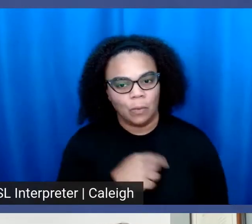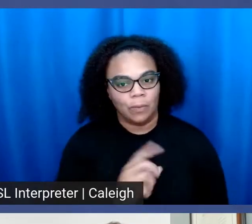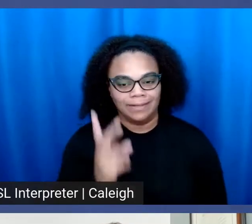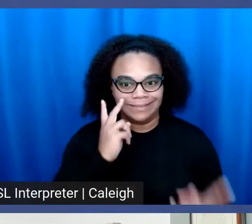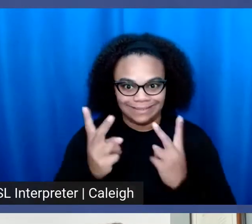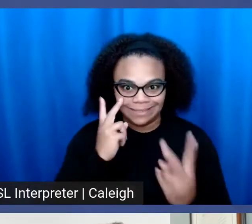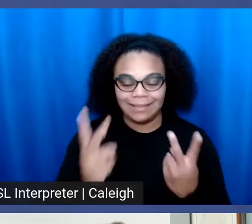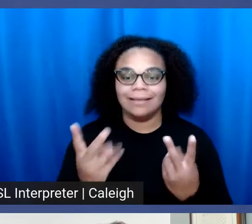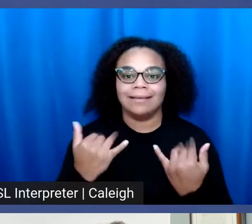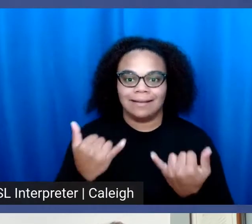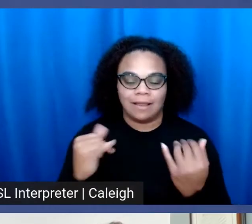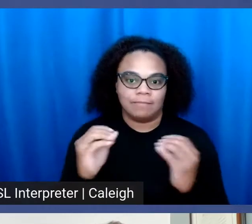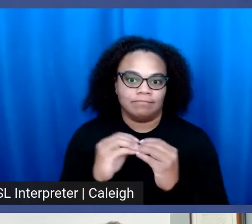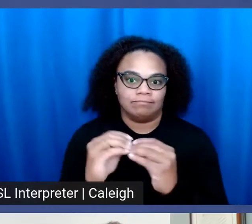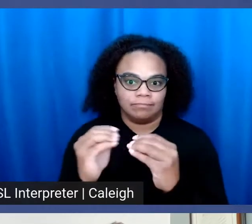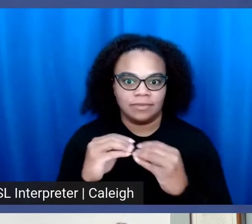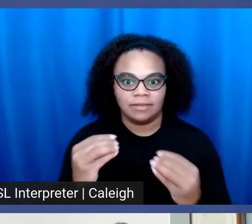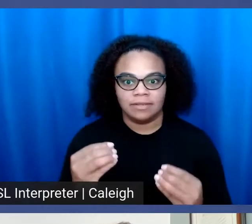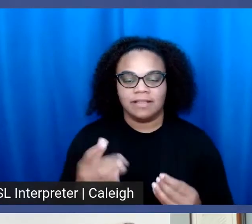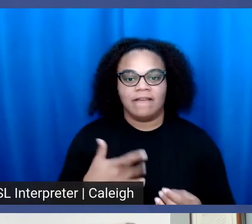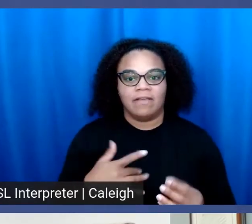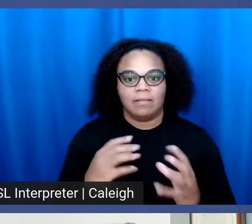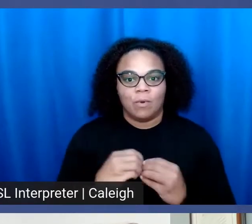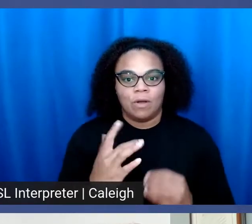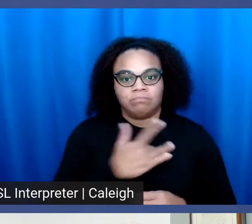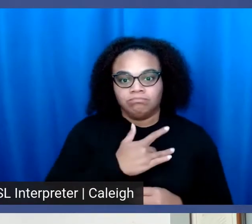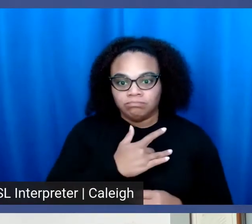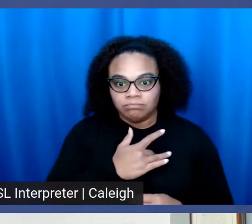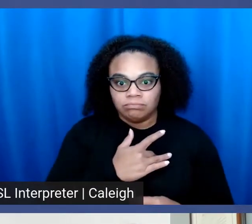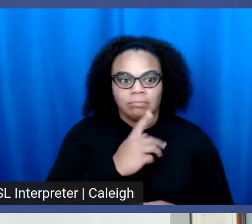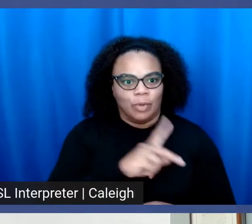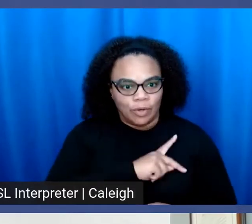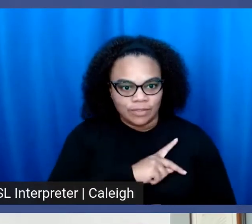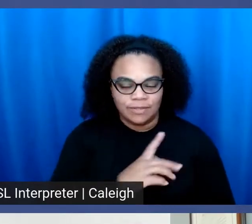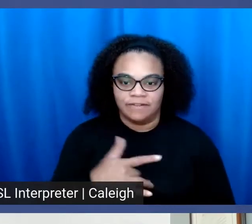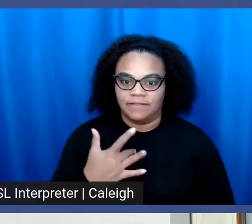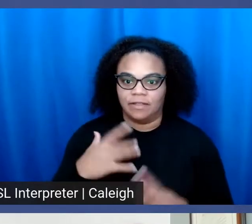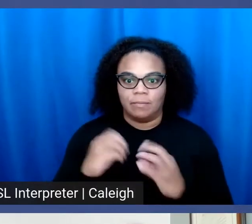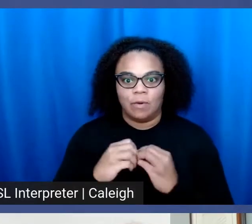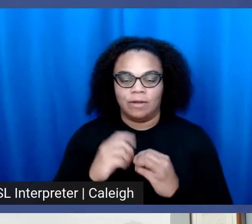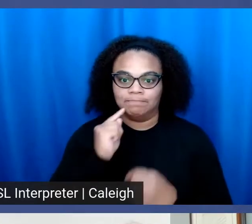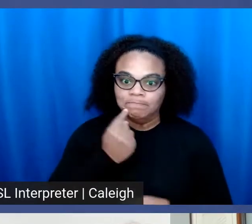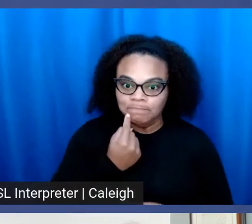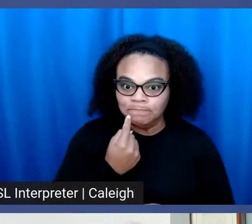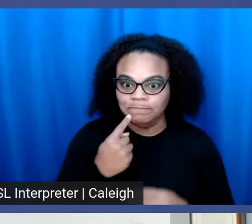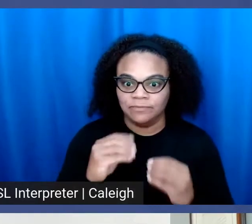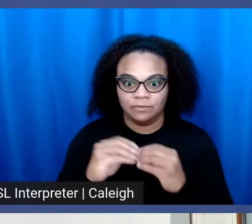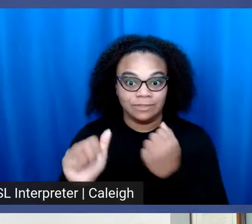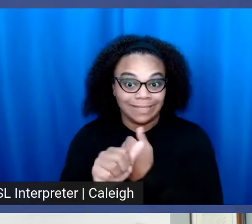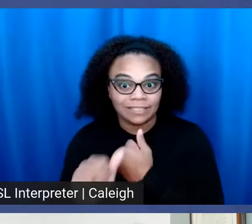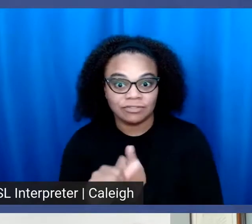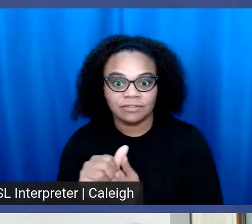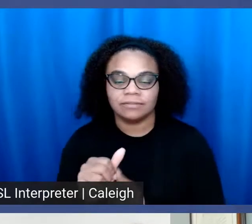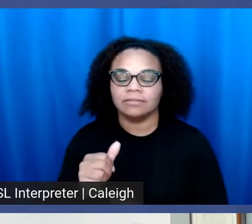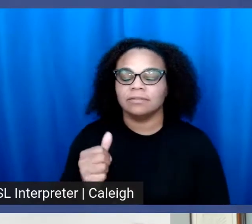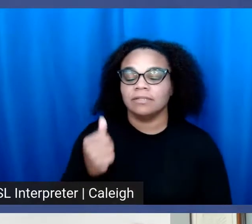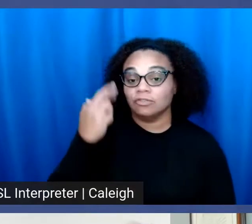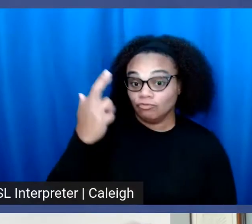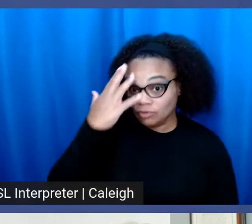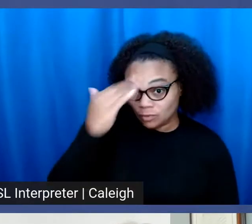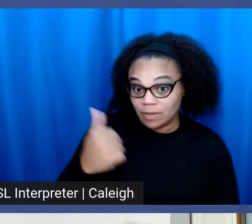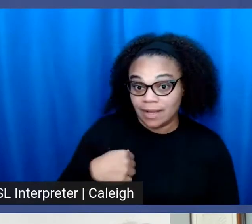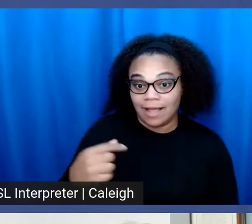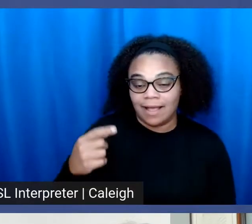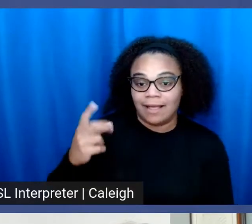personal, and frankly dangerous. So that's not news. But just to zoom out and provide that historical perspective, the reason I call Amy